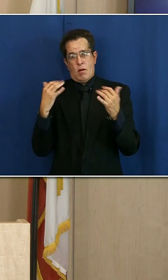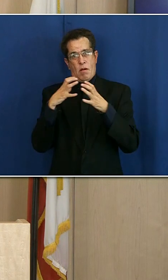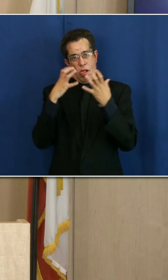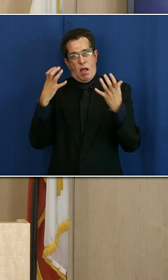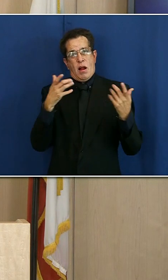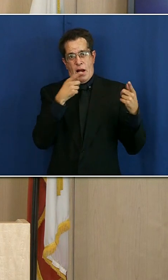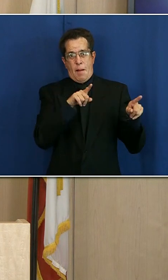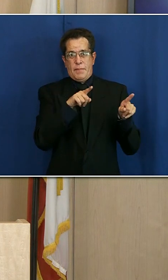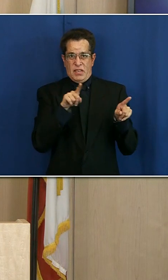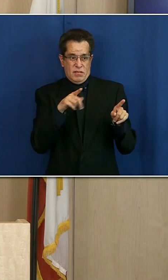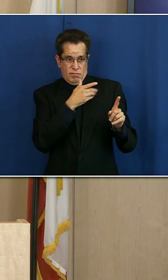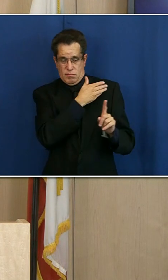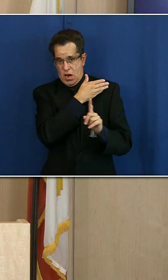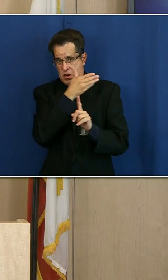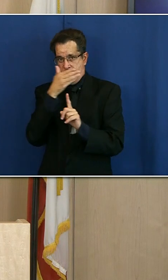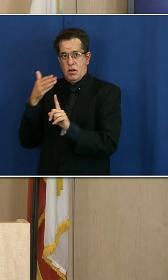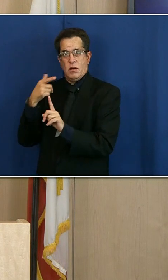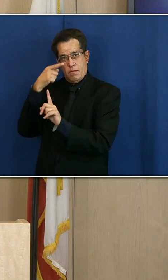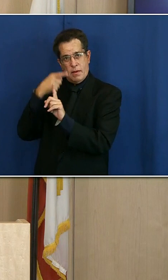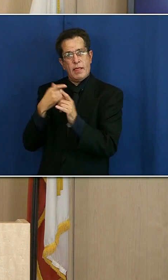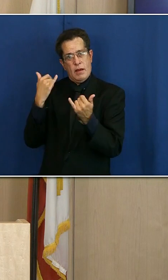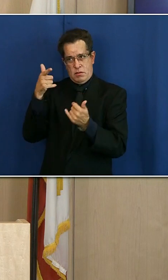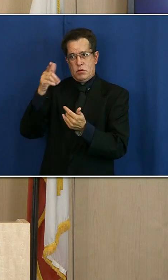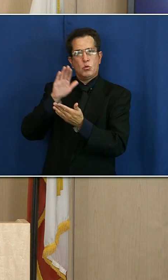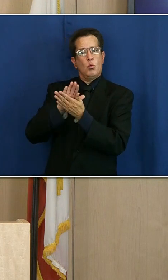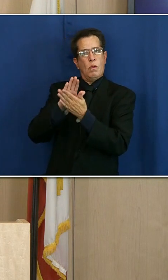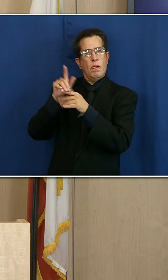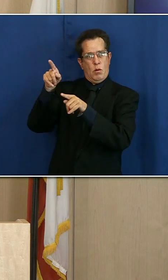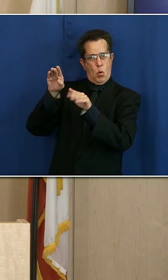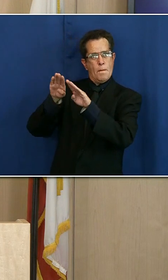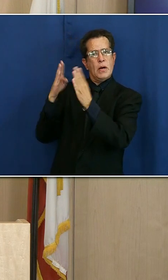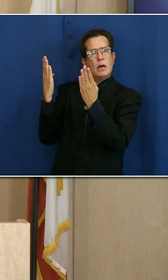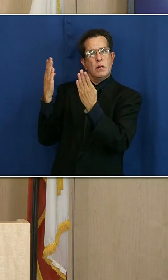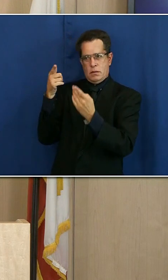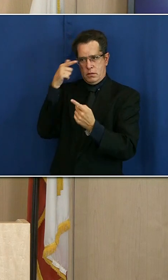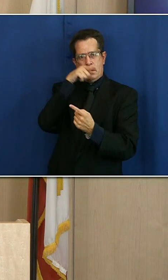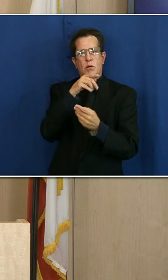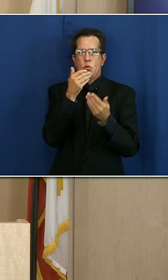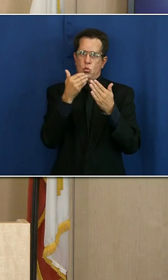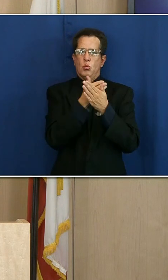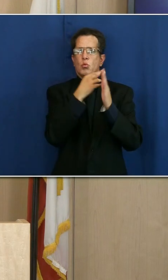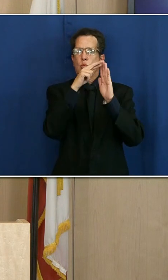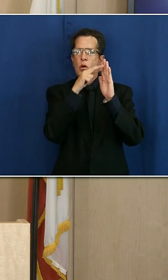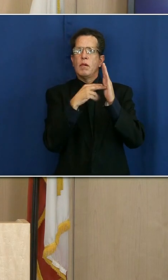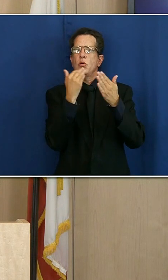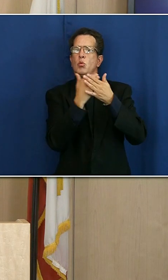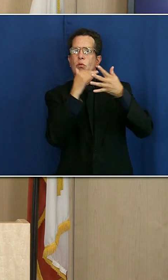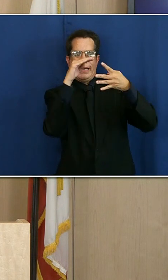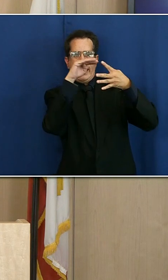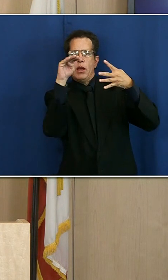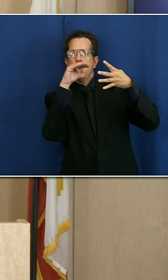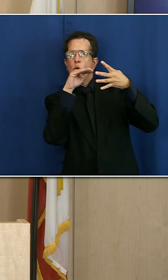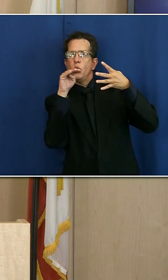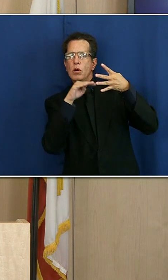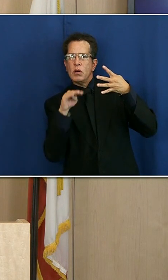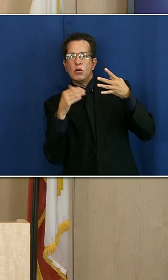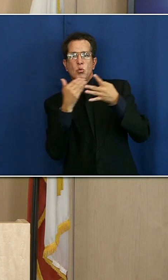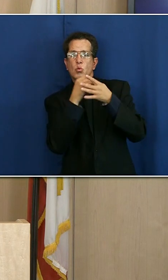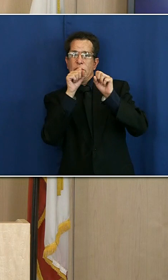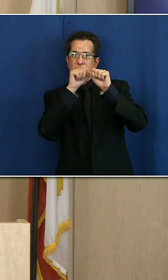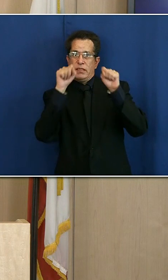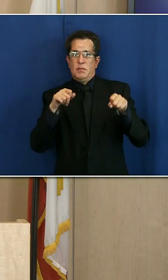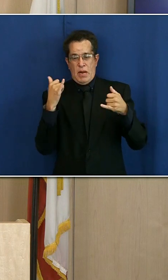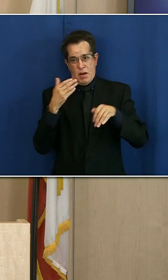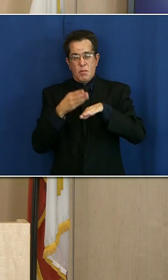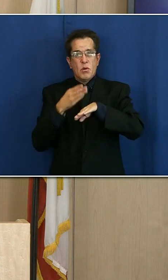We've been able to get schools reopened. We've got new guidelines, new tiers that are being established. I have to tell